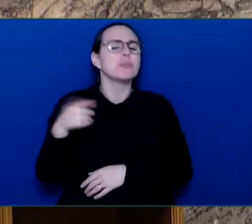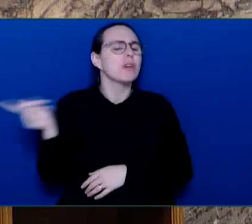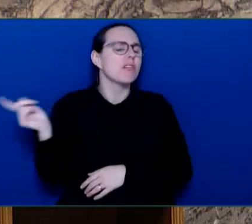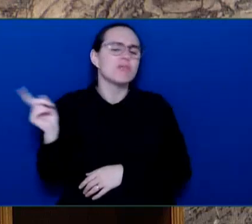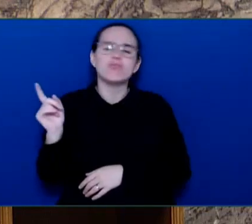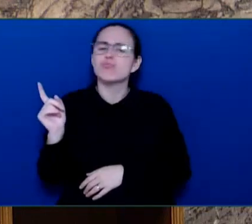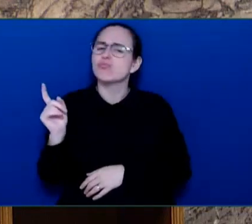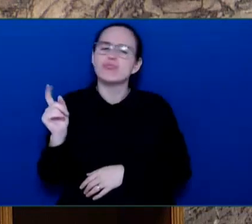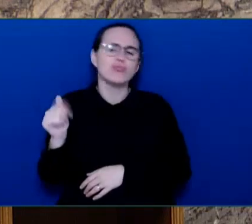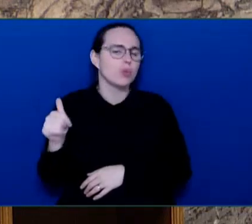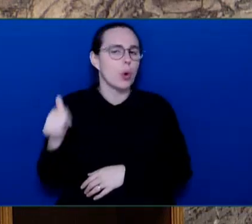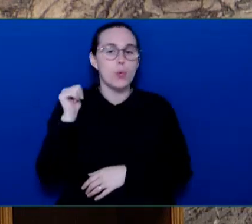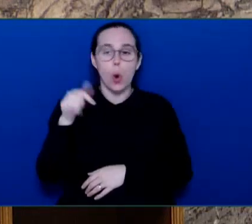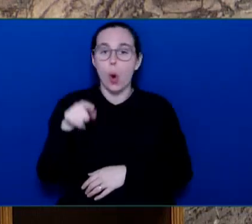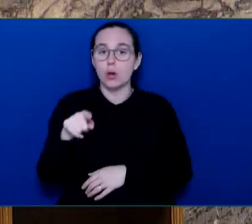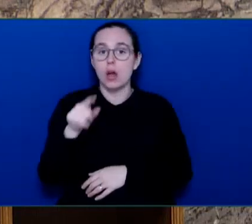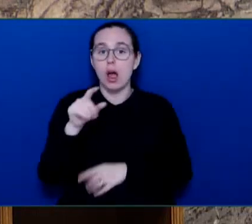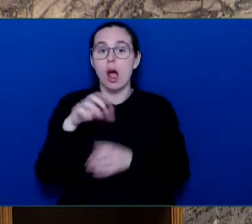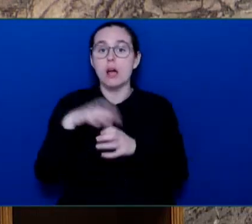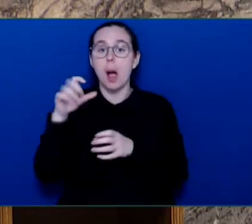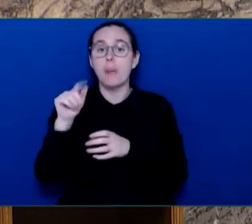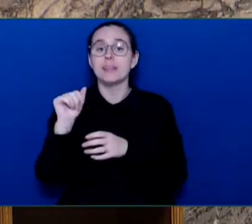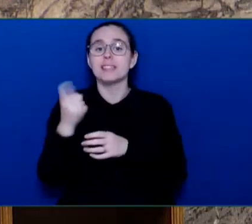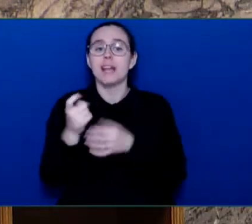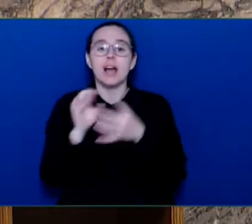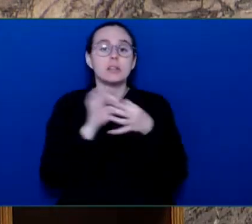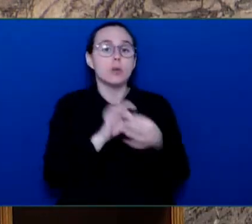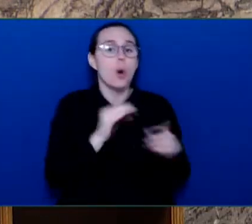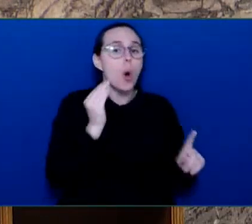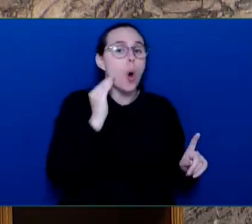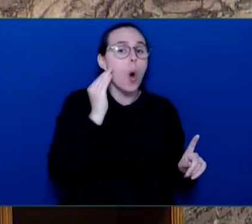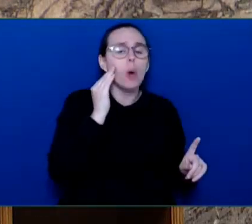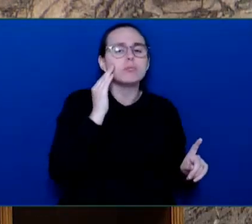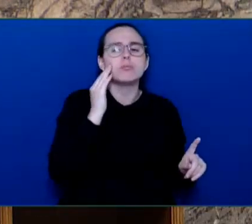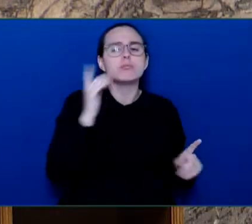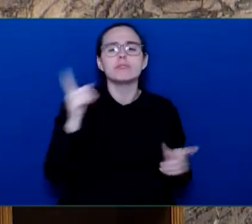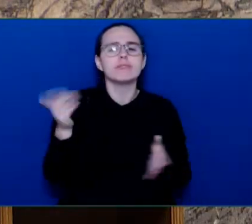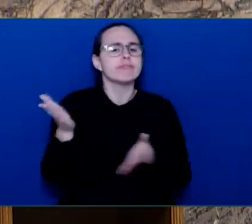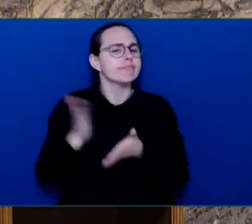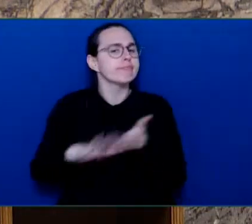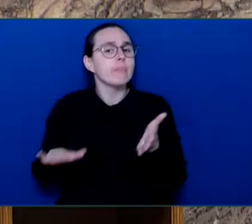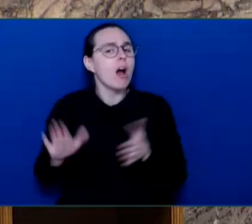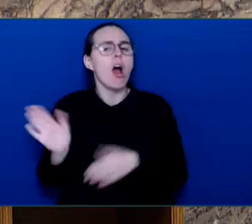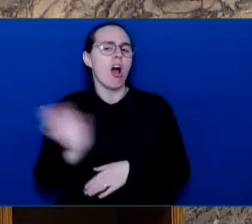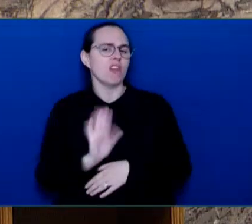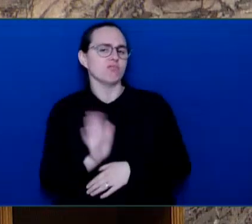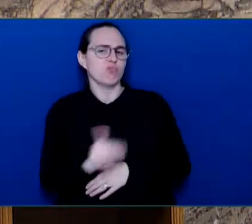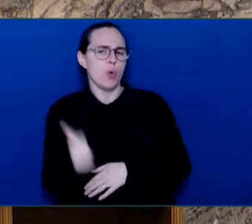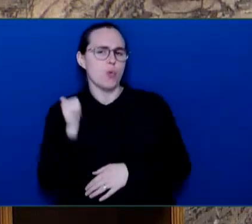of pensioners like Catherine and deny people a break on home heating?